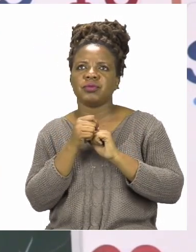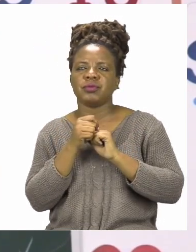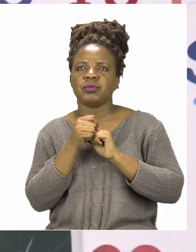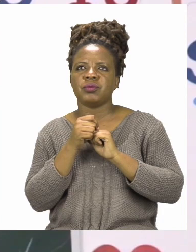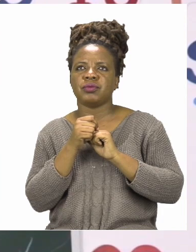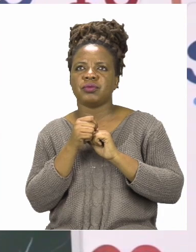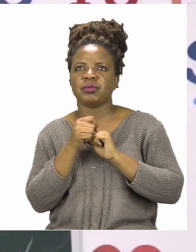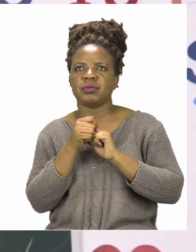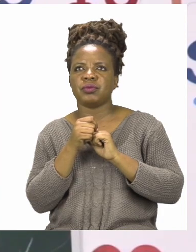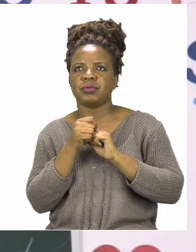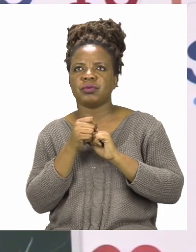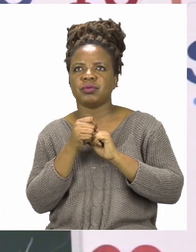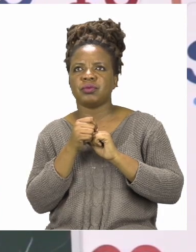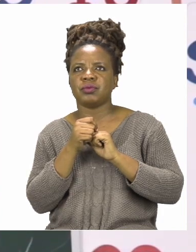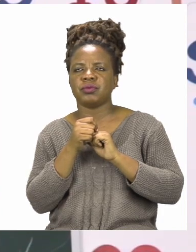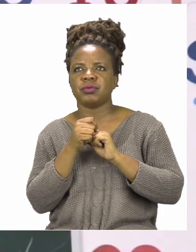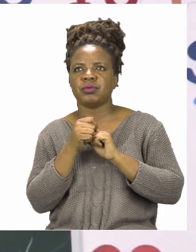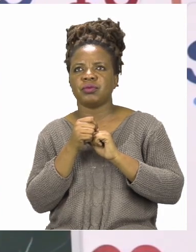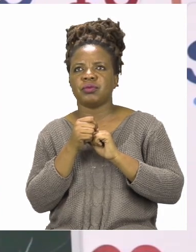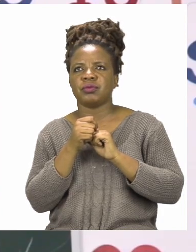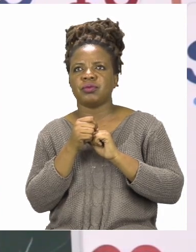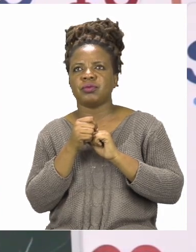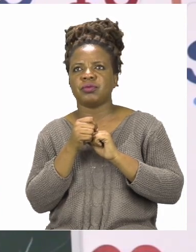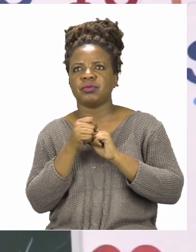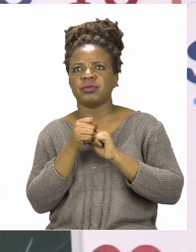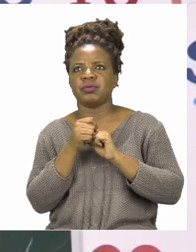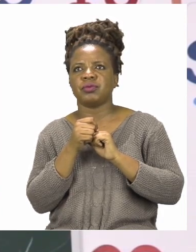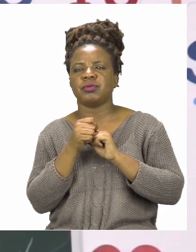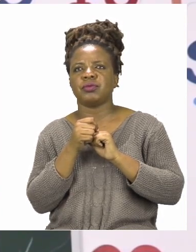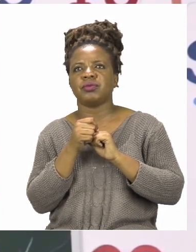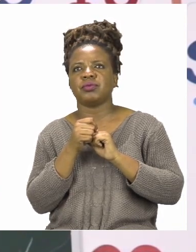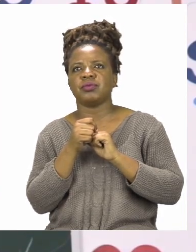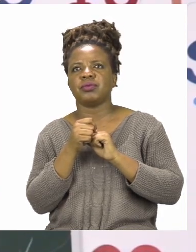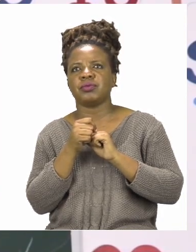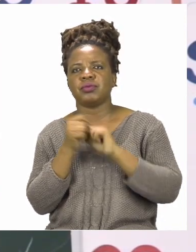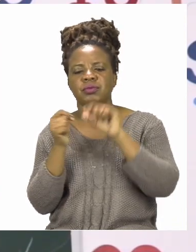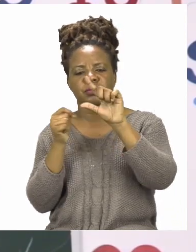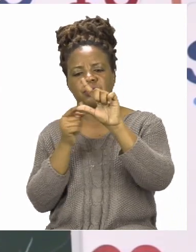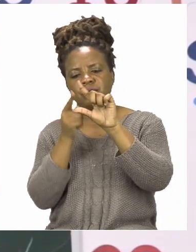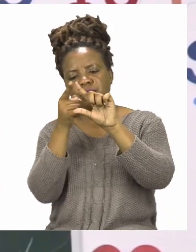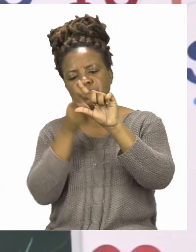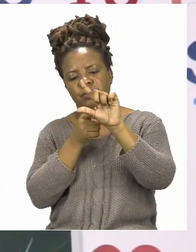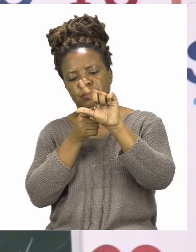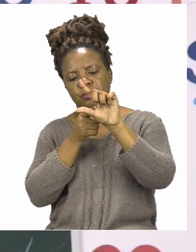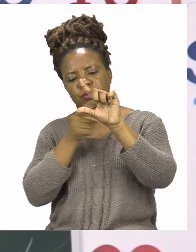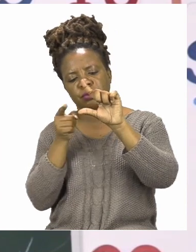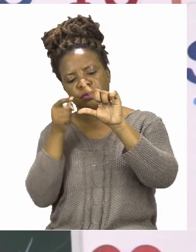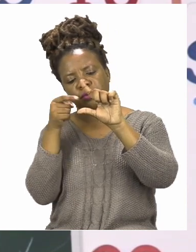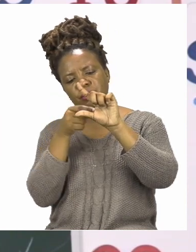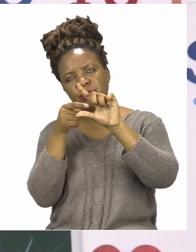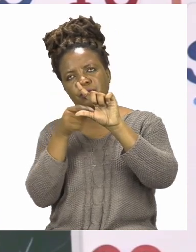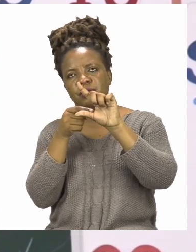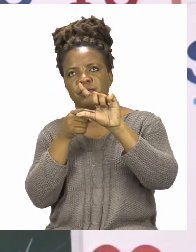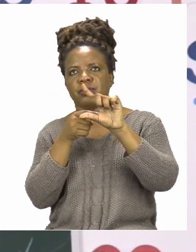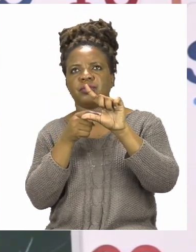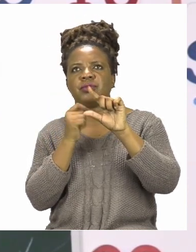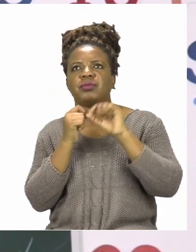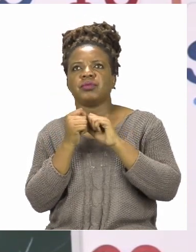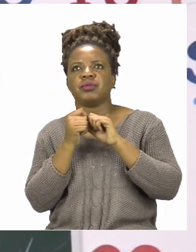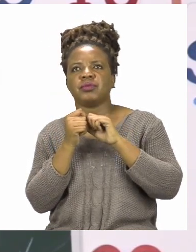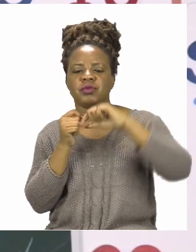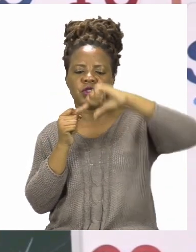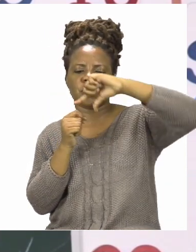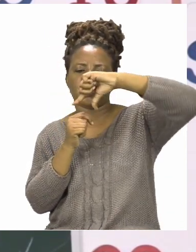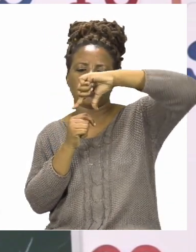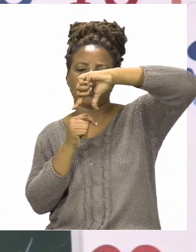in the middle there or between the two lines, that is what we call an angle. So it can be at the bottom, it can